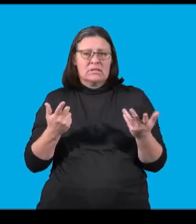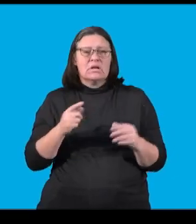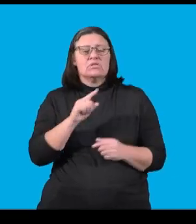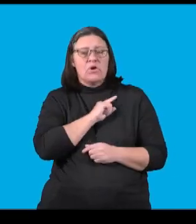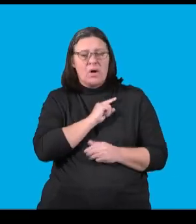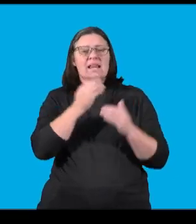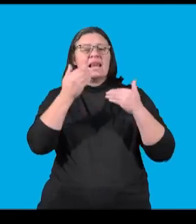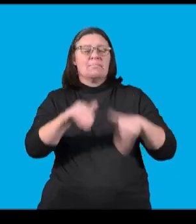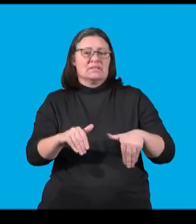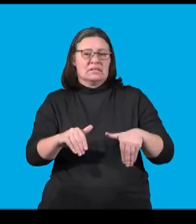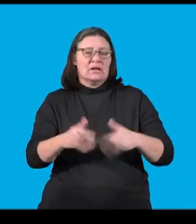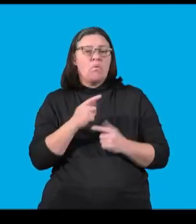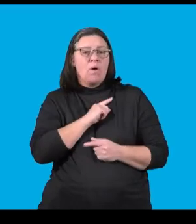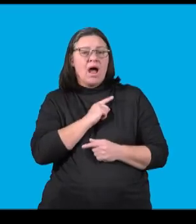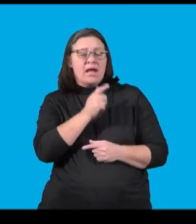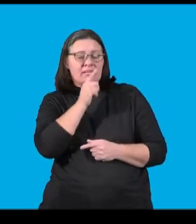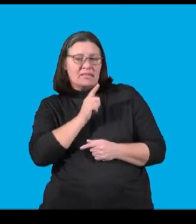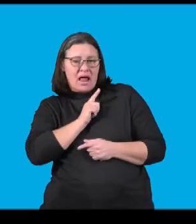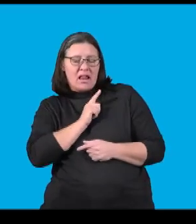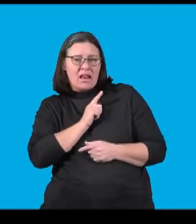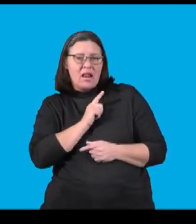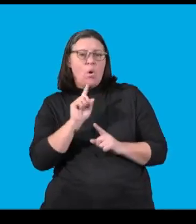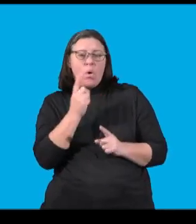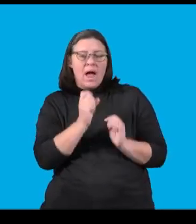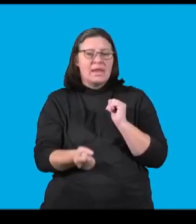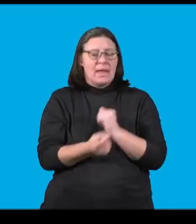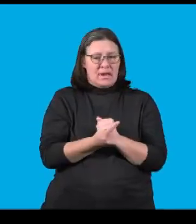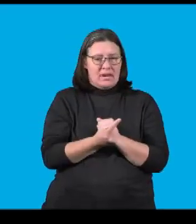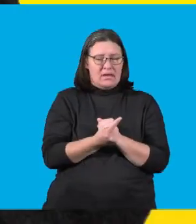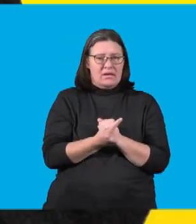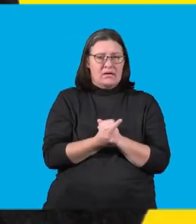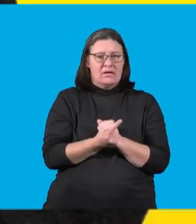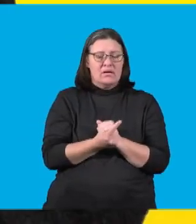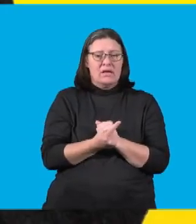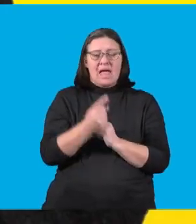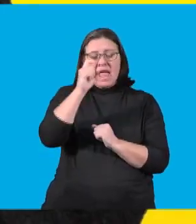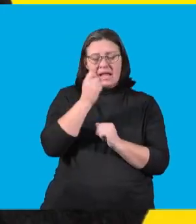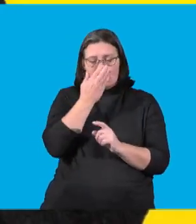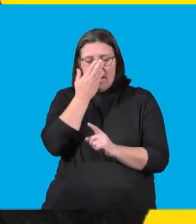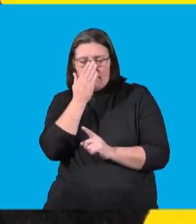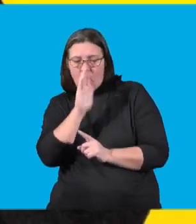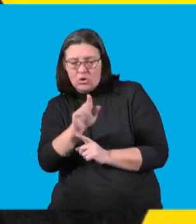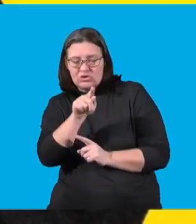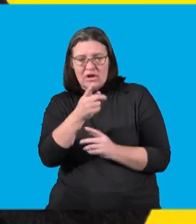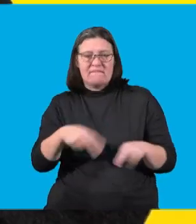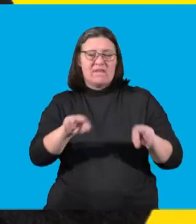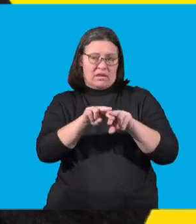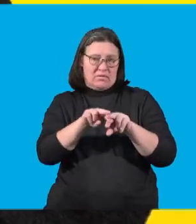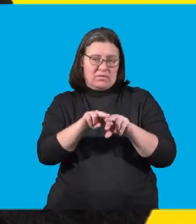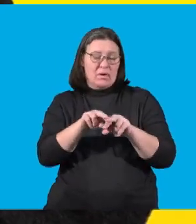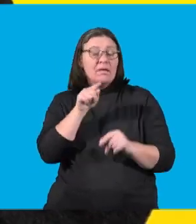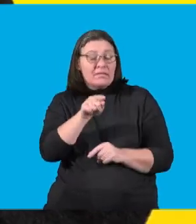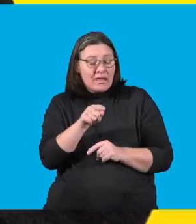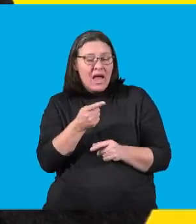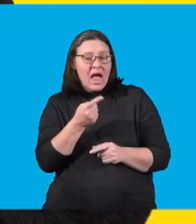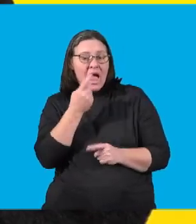this is why we have this idea of a limit, because it helps to tell us what's happening to a graph as x is approaching a certain value, and in this case it's